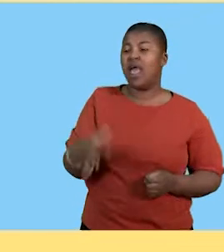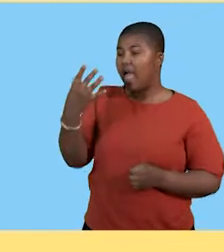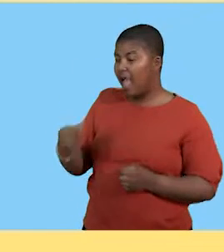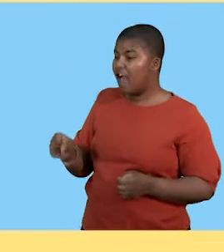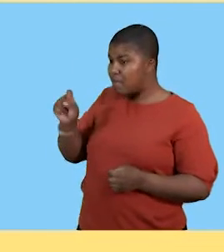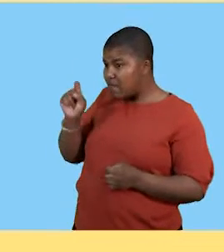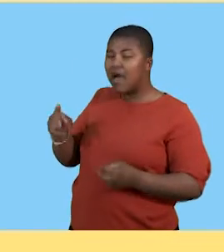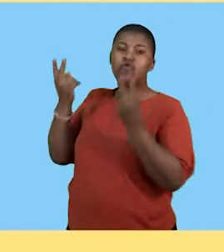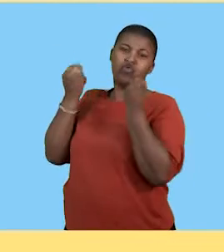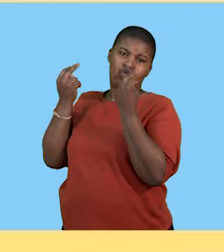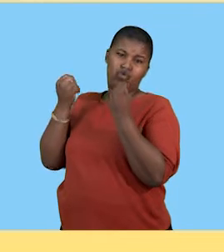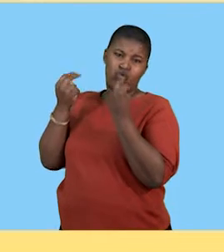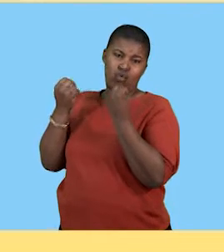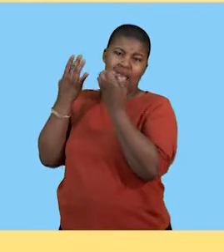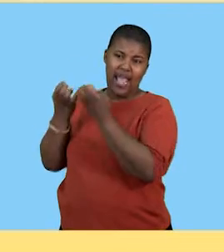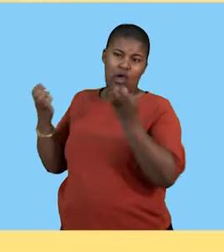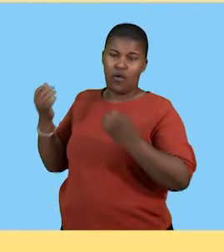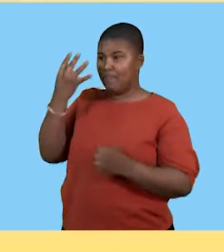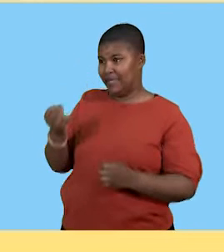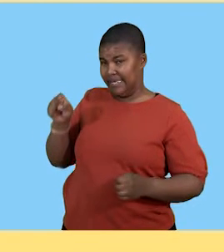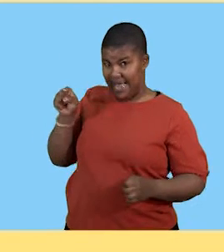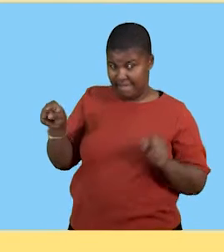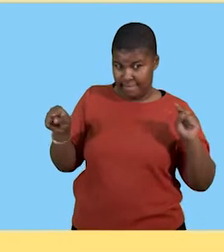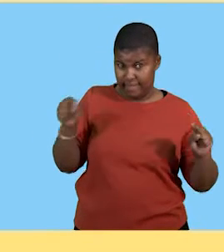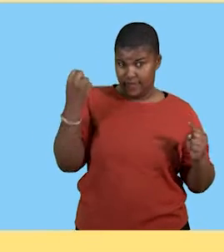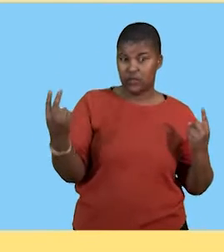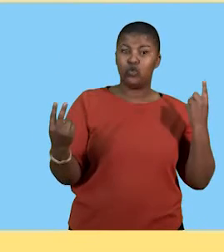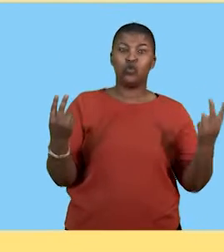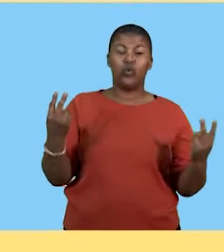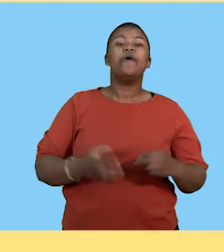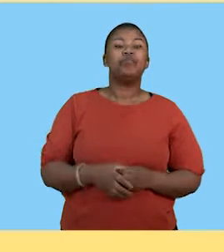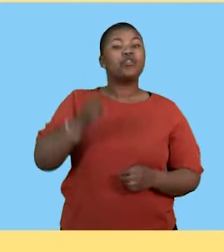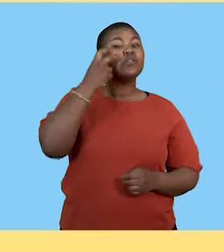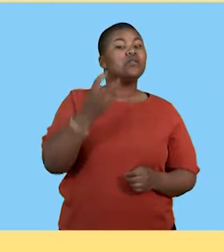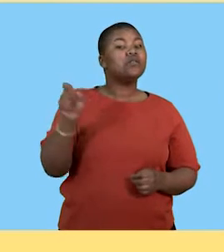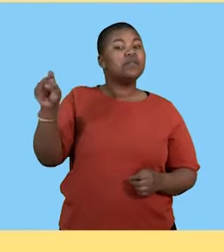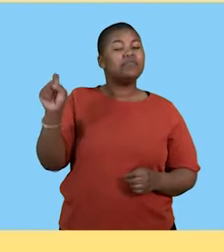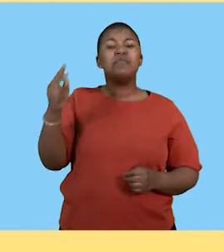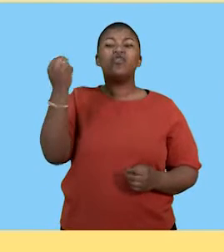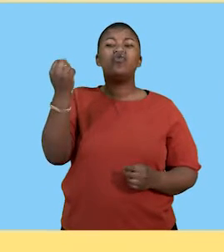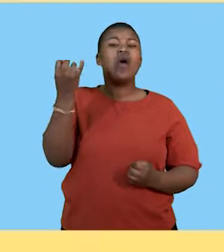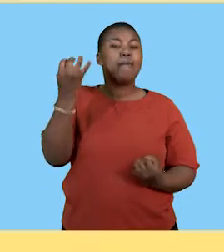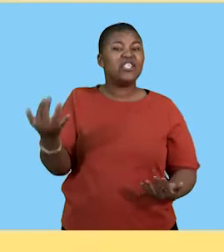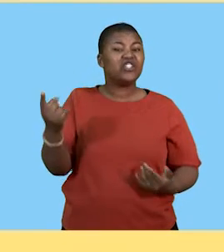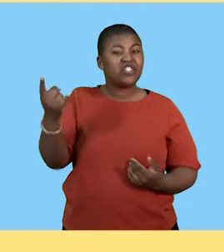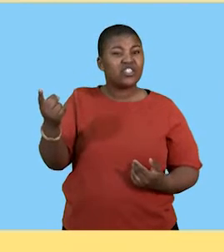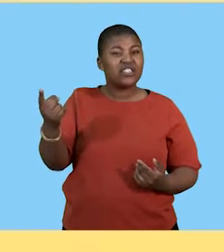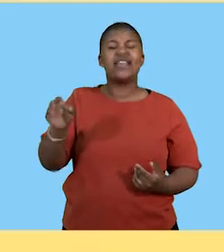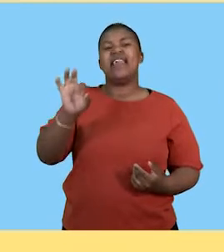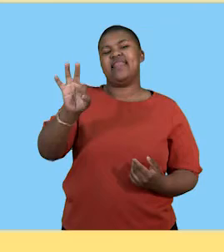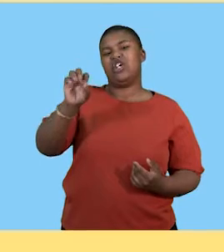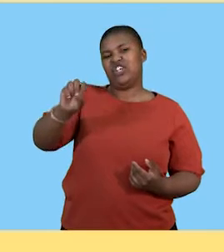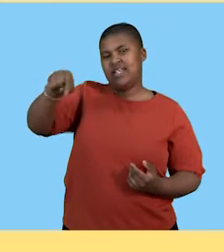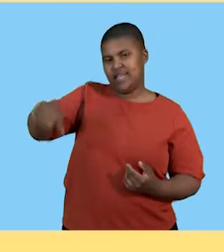we also have the new equipment. And the new equipment is for